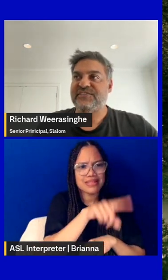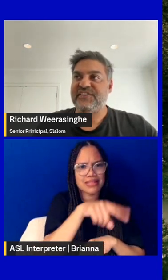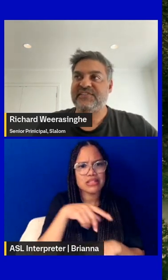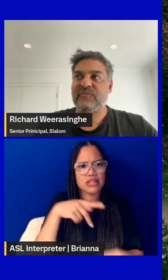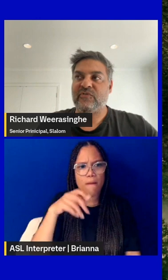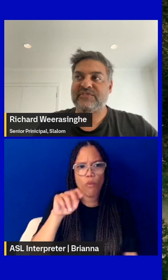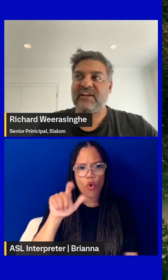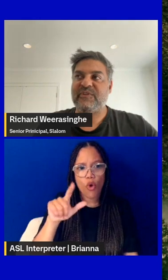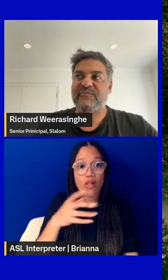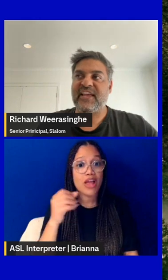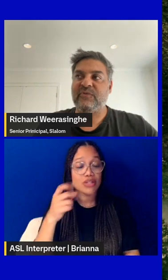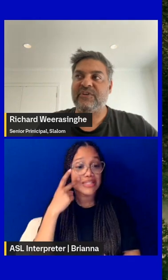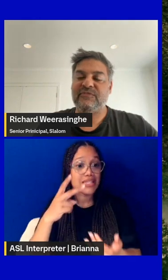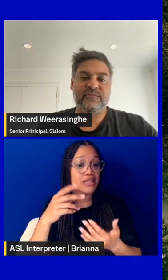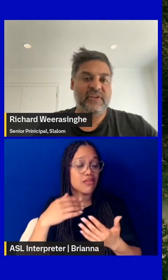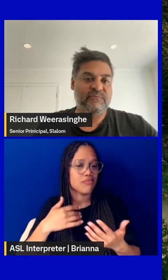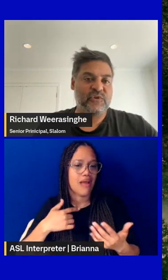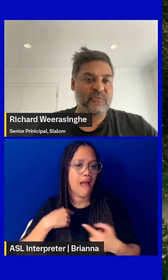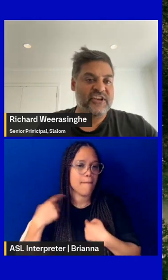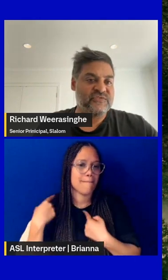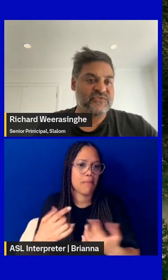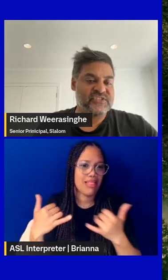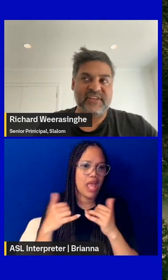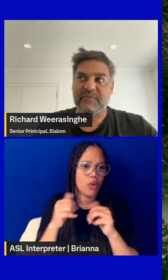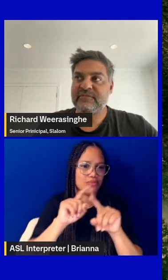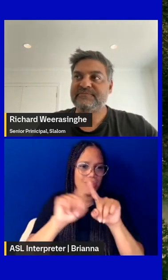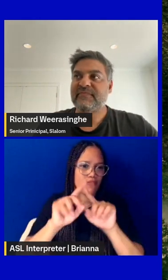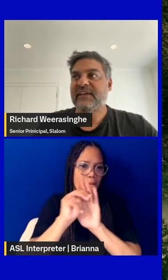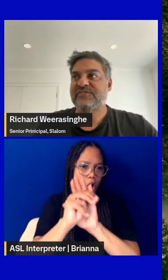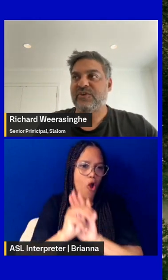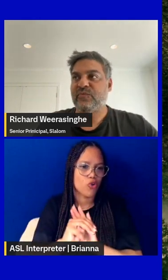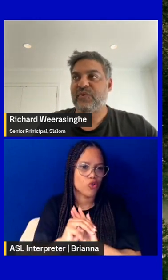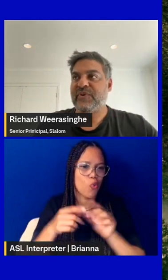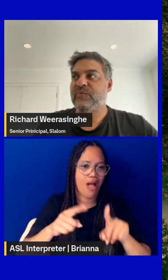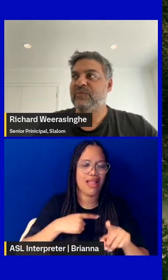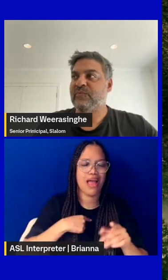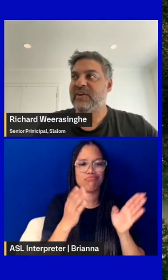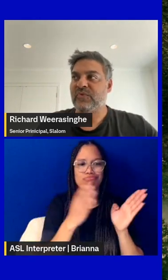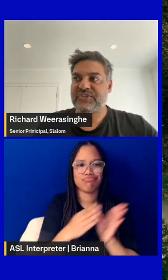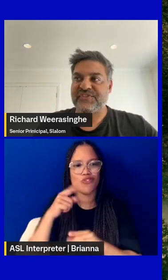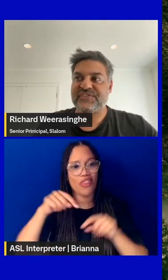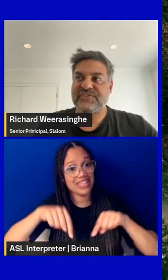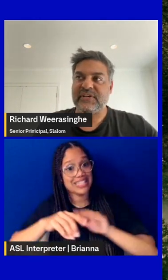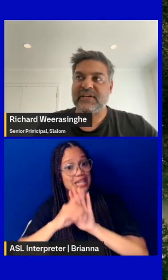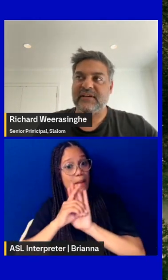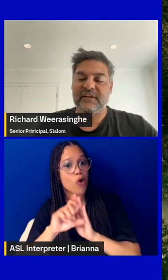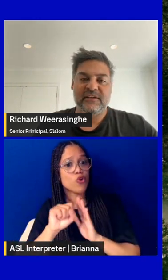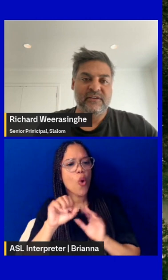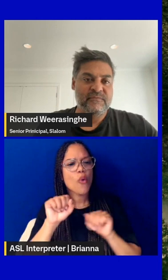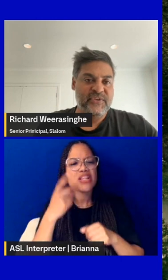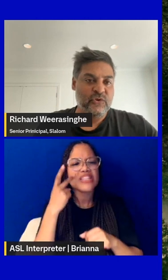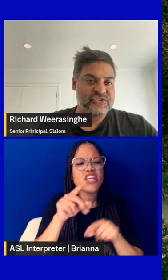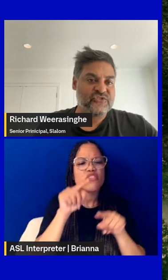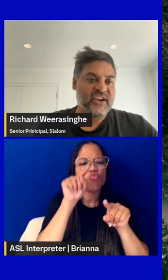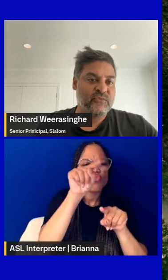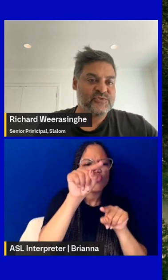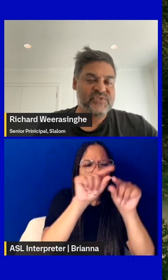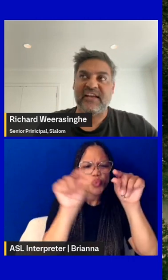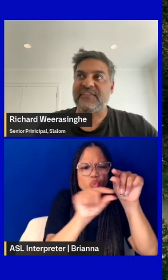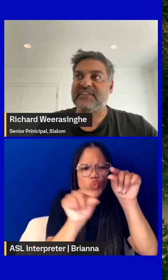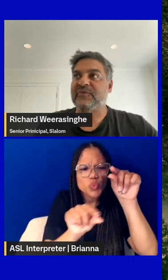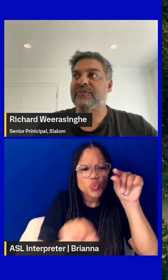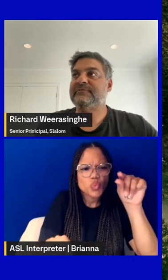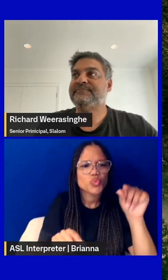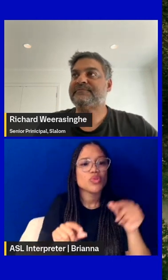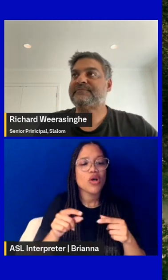And you can see some models that I've been playing with in preparation for this demo. So when we can watch this be orchestrated once we